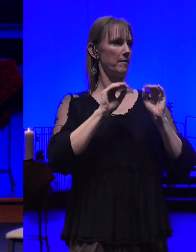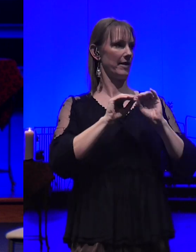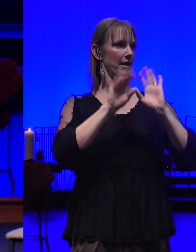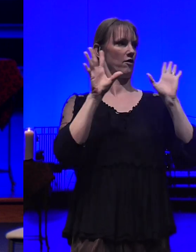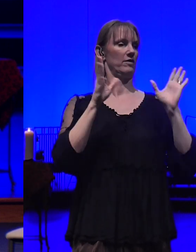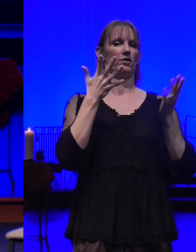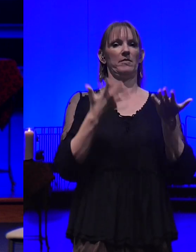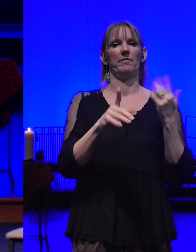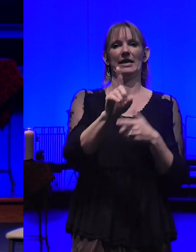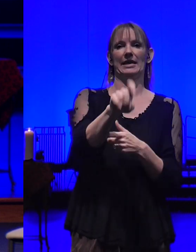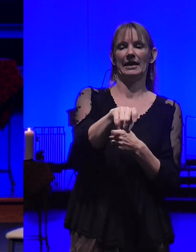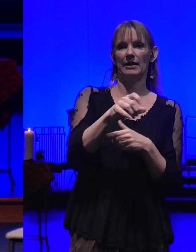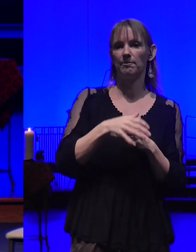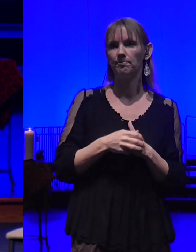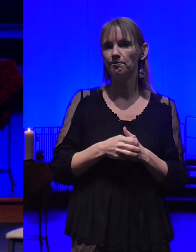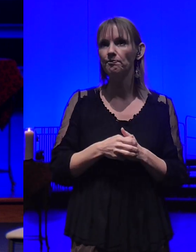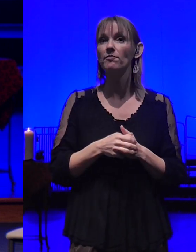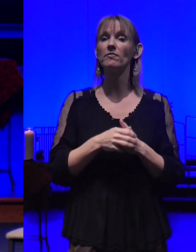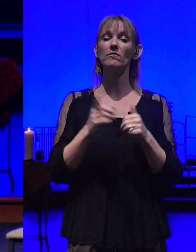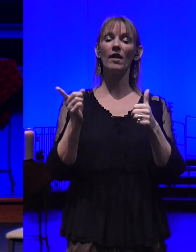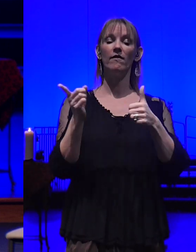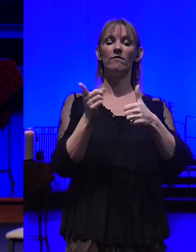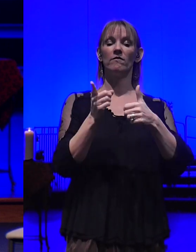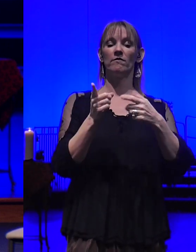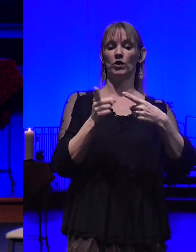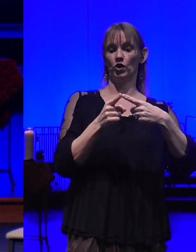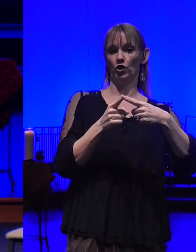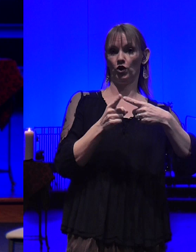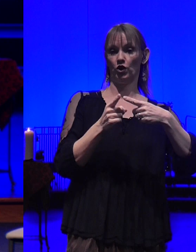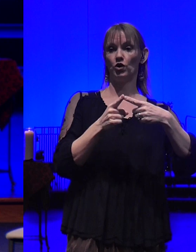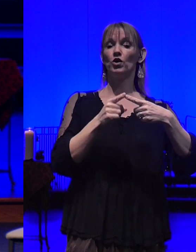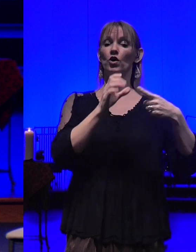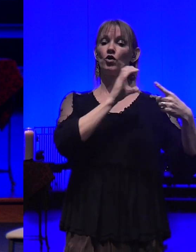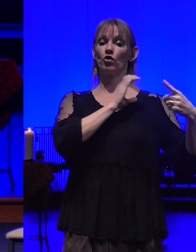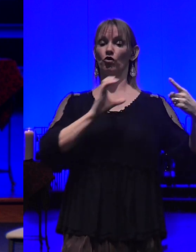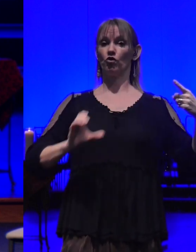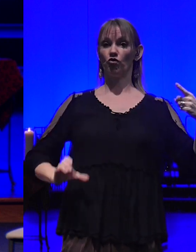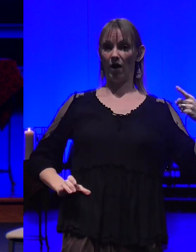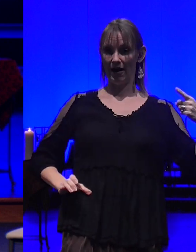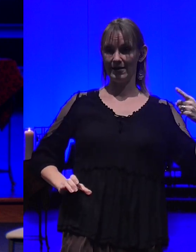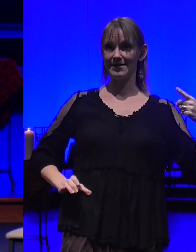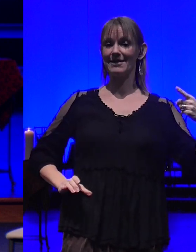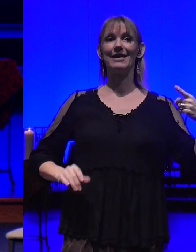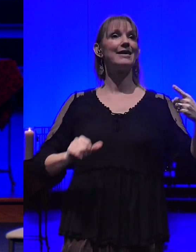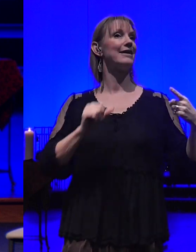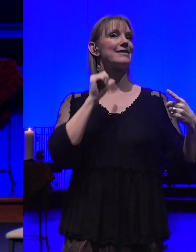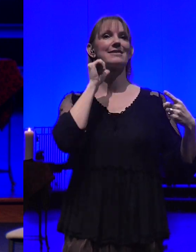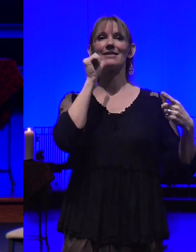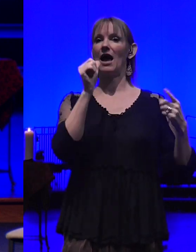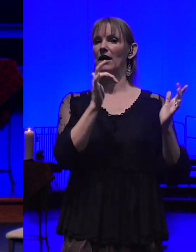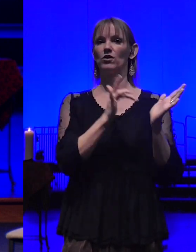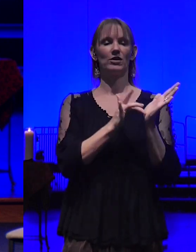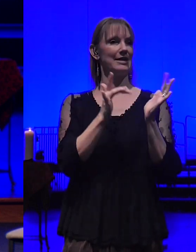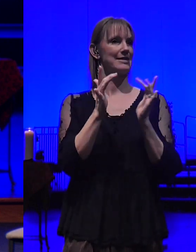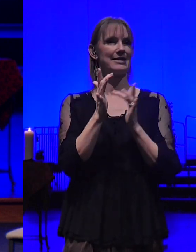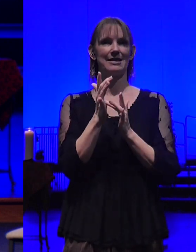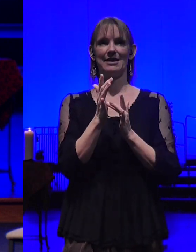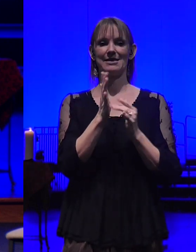clarifications might be in order. And the first is that Christ is not Jesus' last